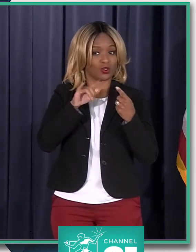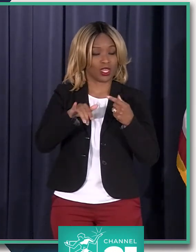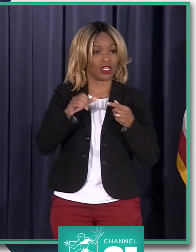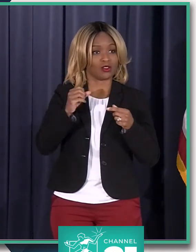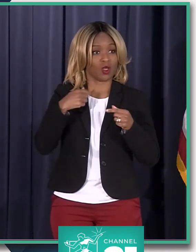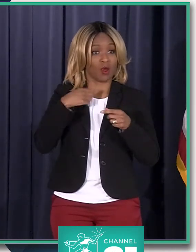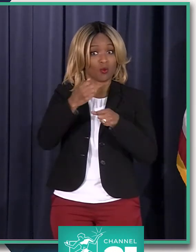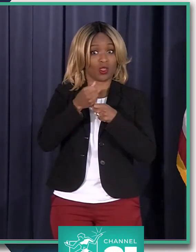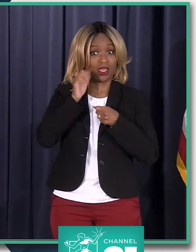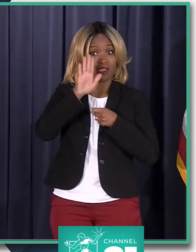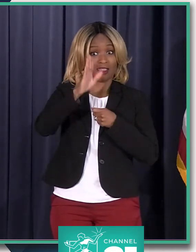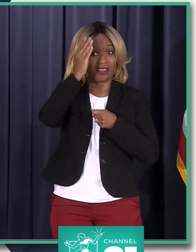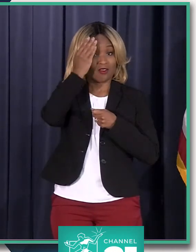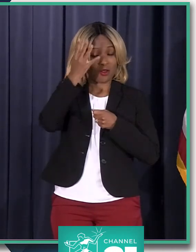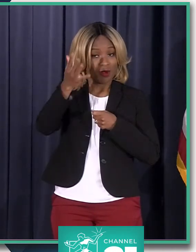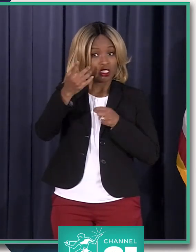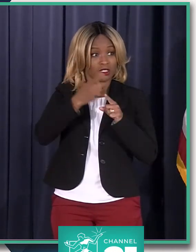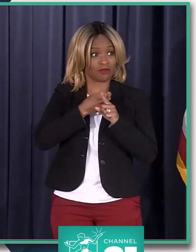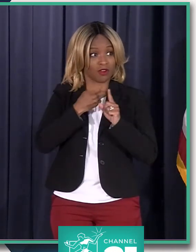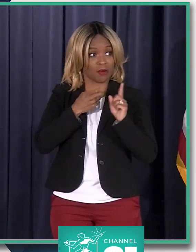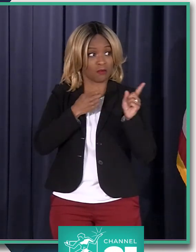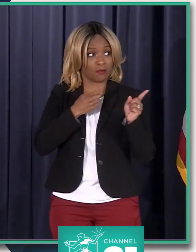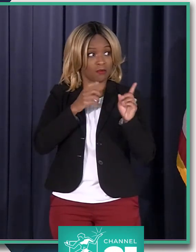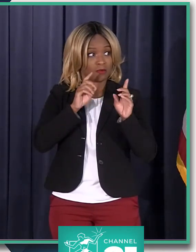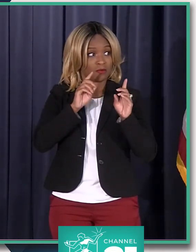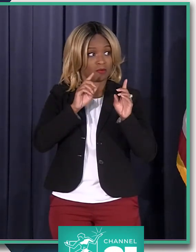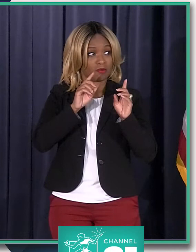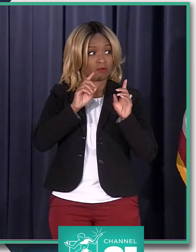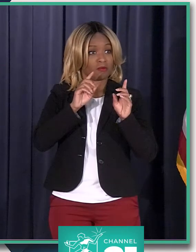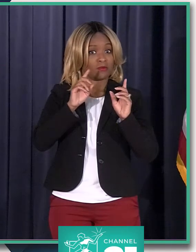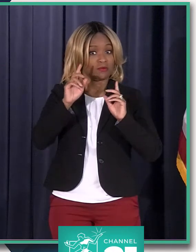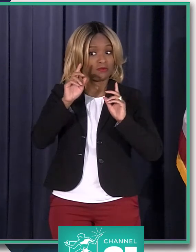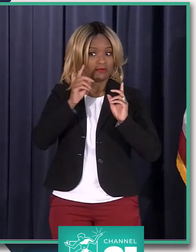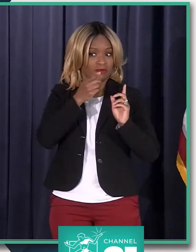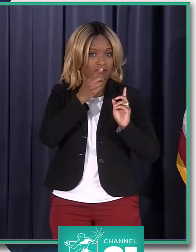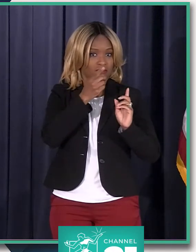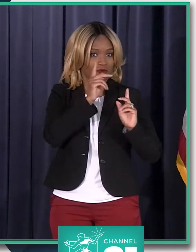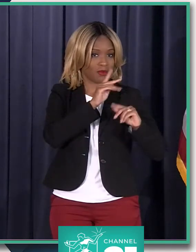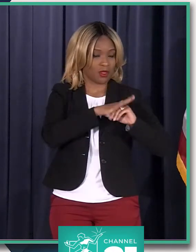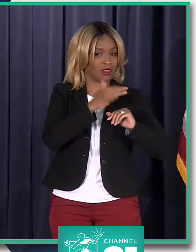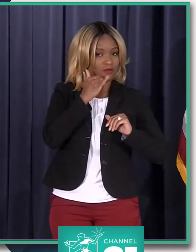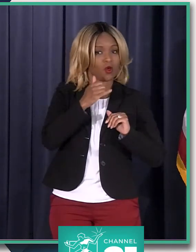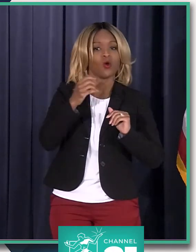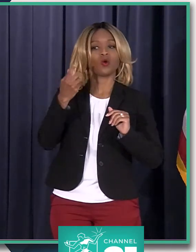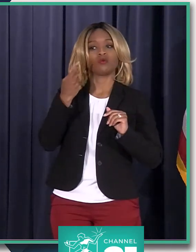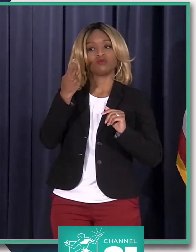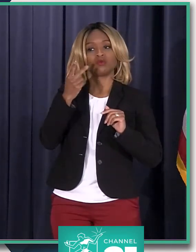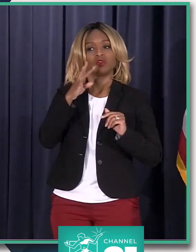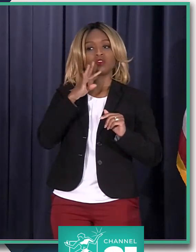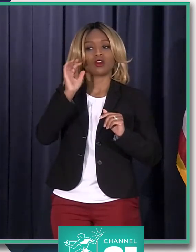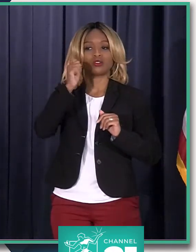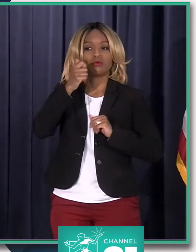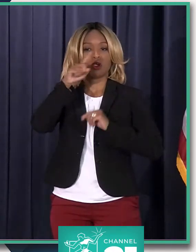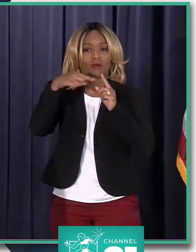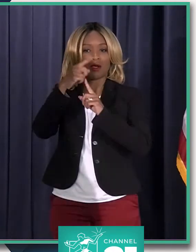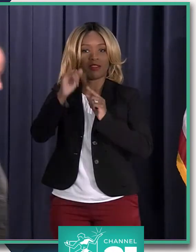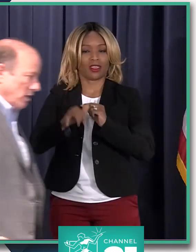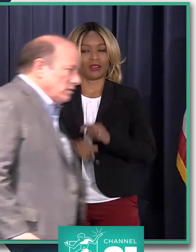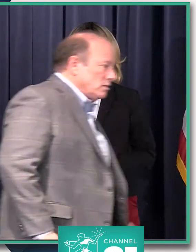the information from the Department of Neighborhoods to contact you, and we'll talk tomorrow about that issue.